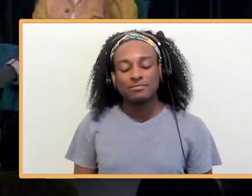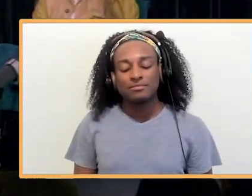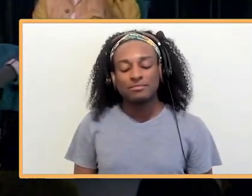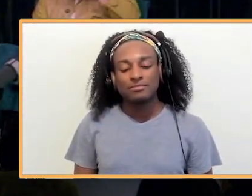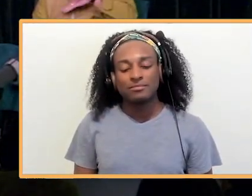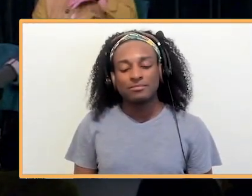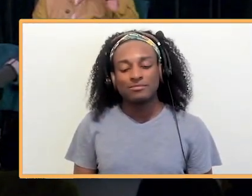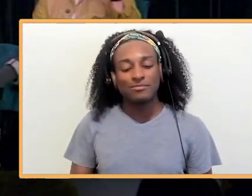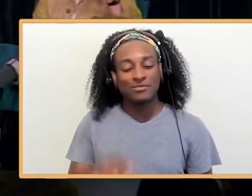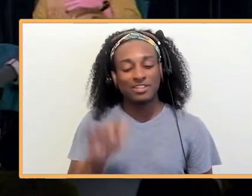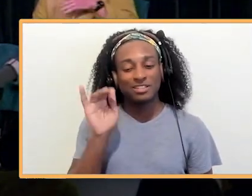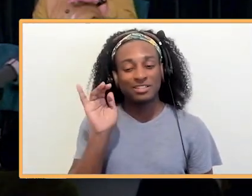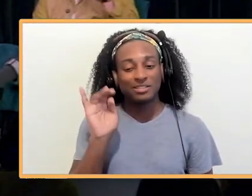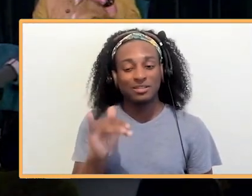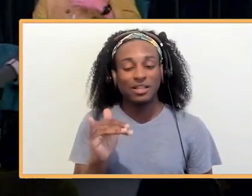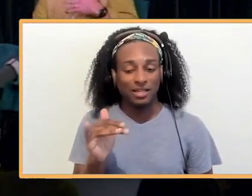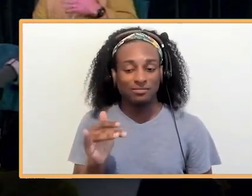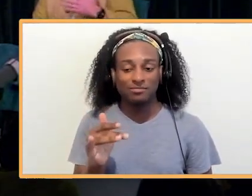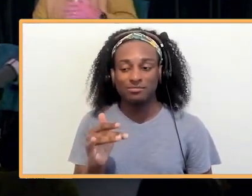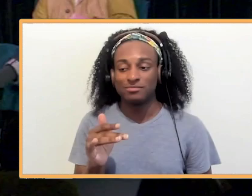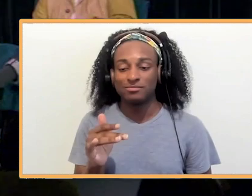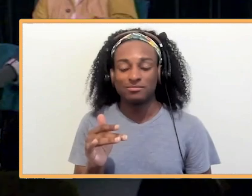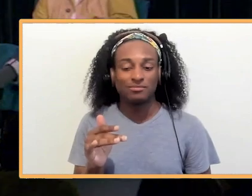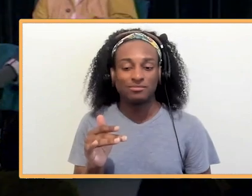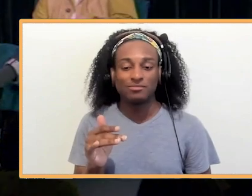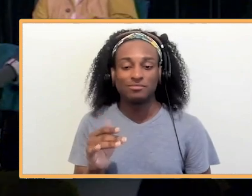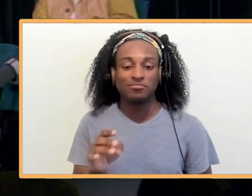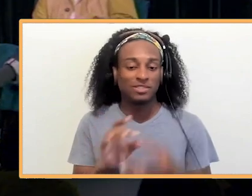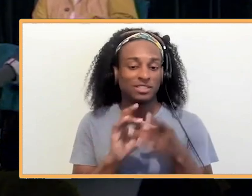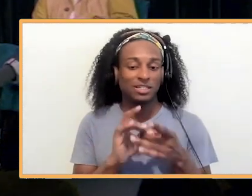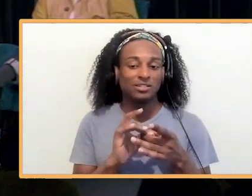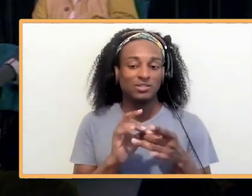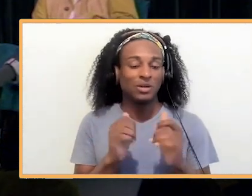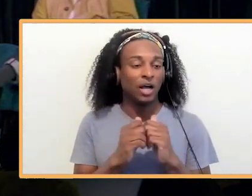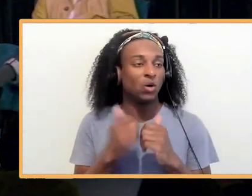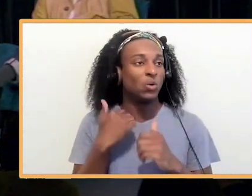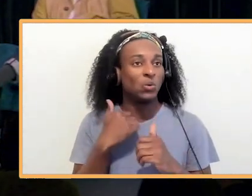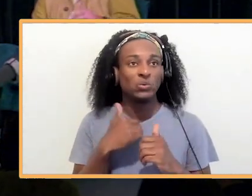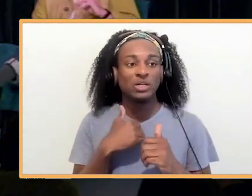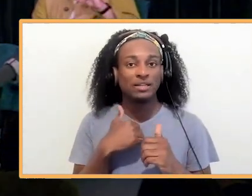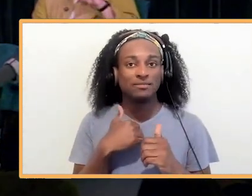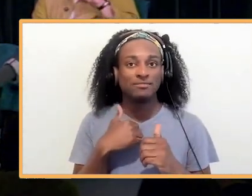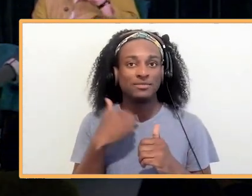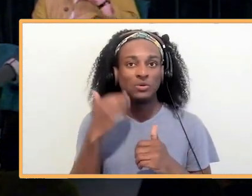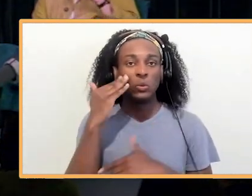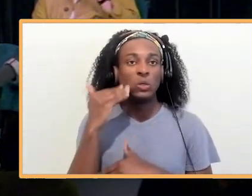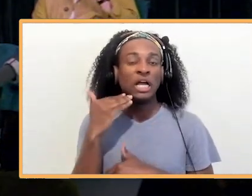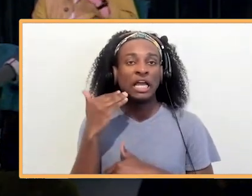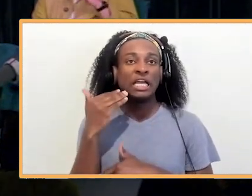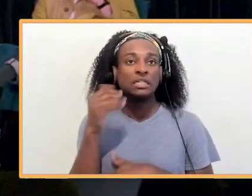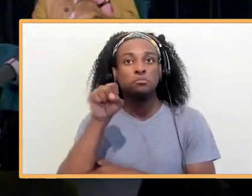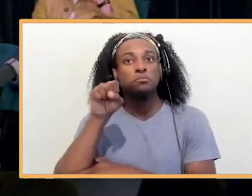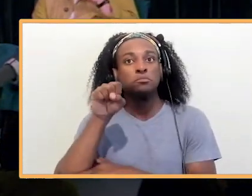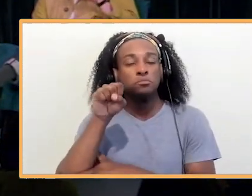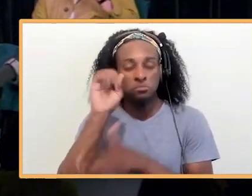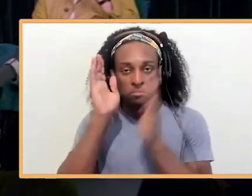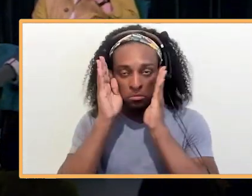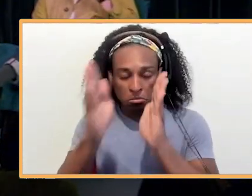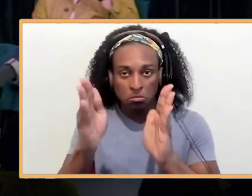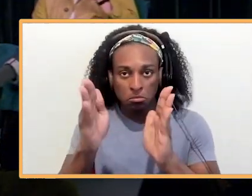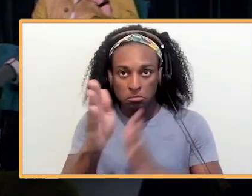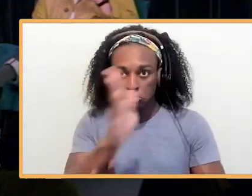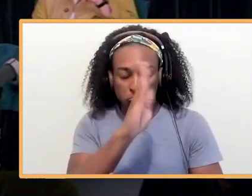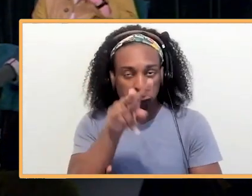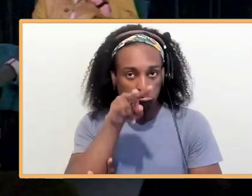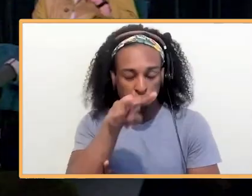head up, right, disembodied ways in which we engage with the world around us. because we've over-indexed on the